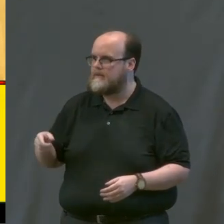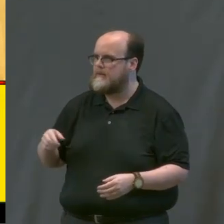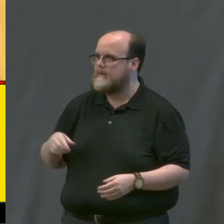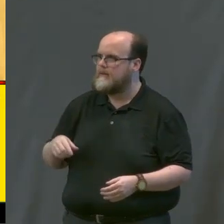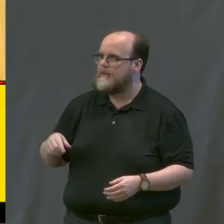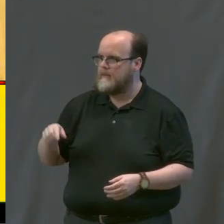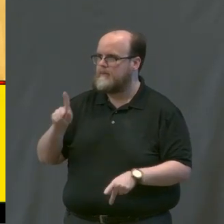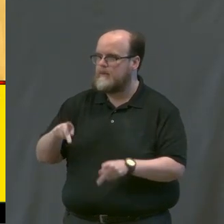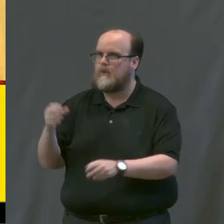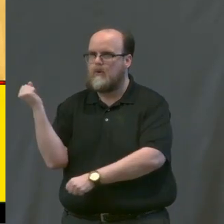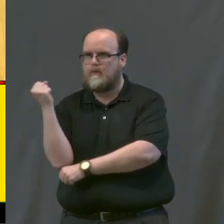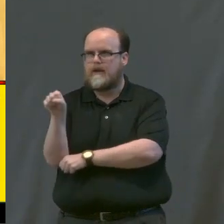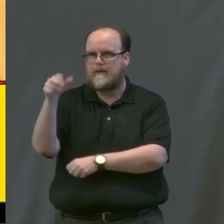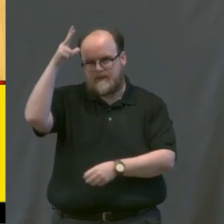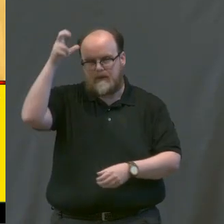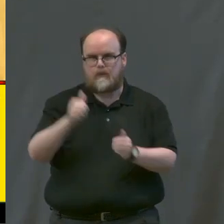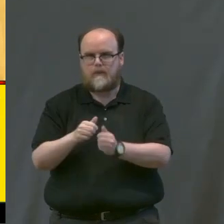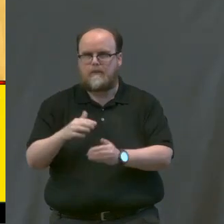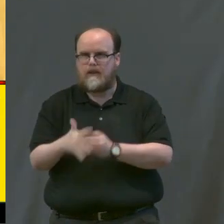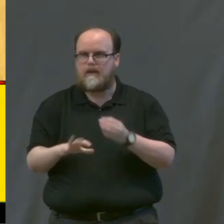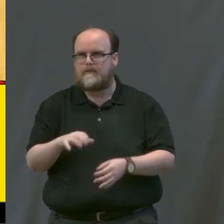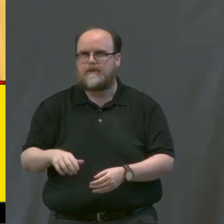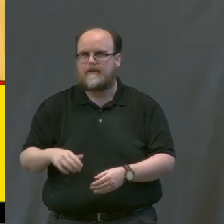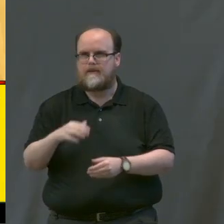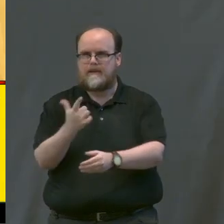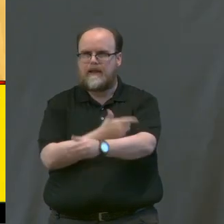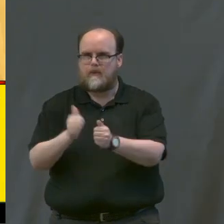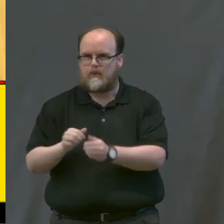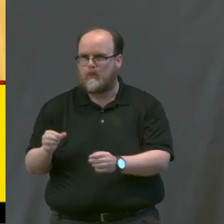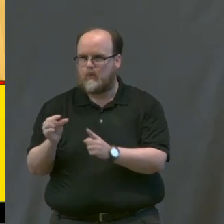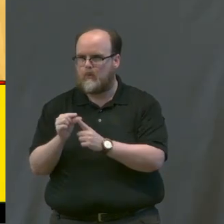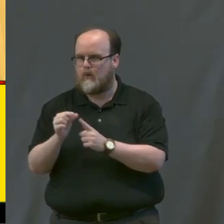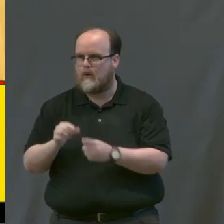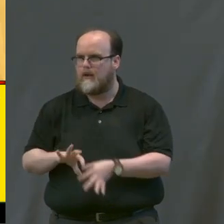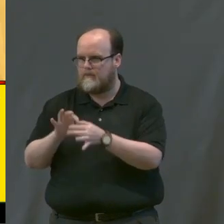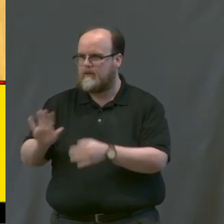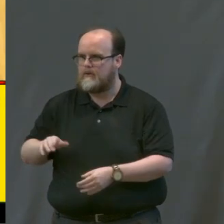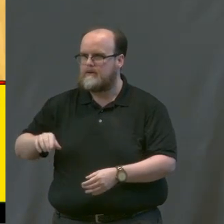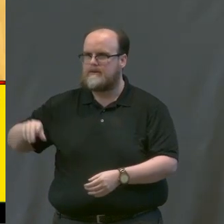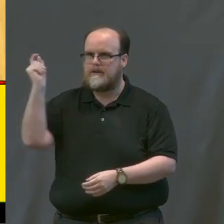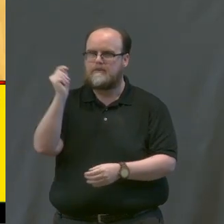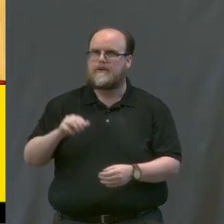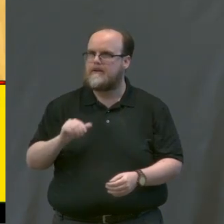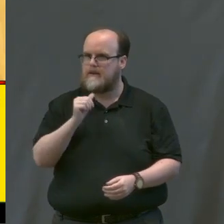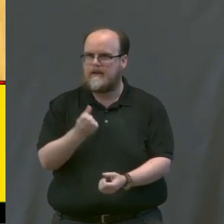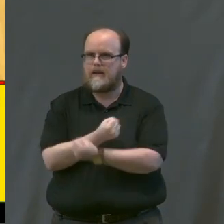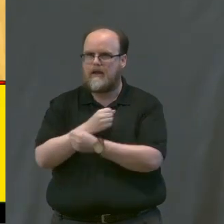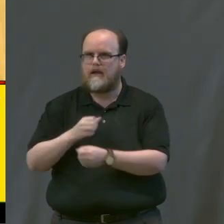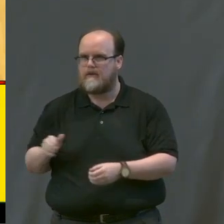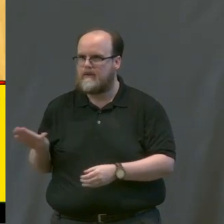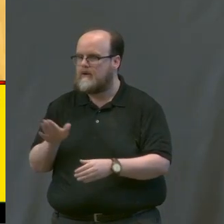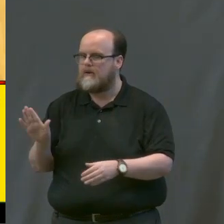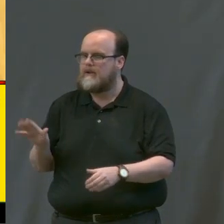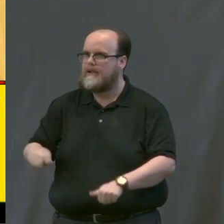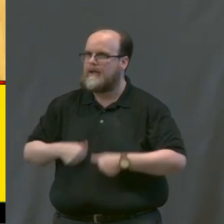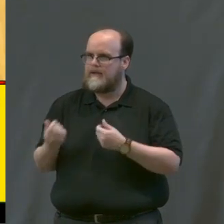meaning Satan, "by the blood of the Lamb and by the word of their testimony, and they loved not their lives unto the death." That's the same Greek